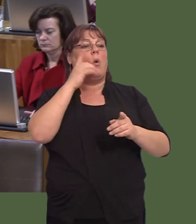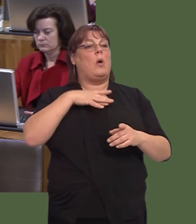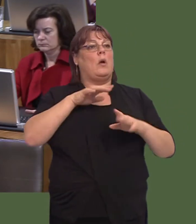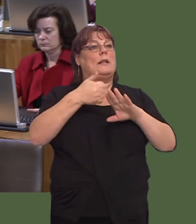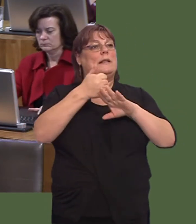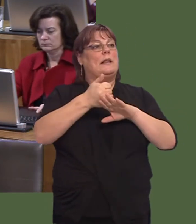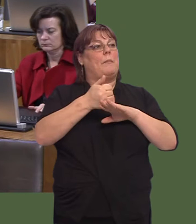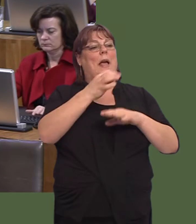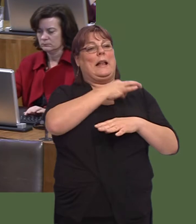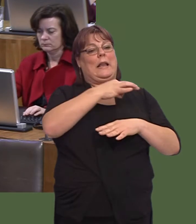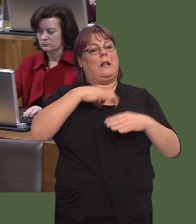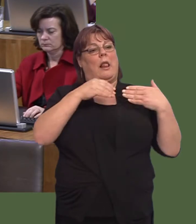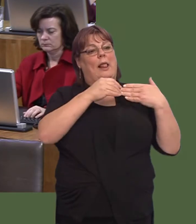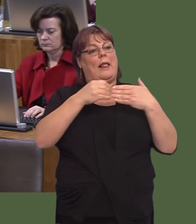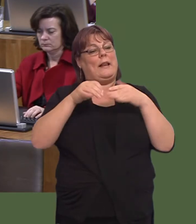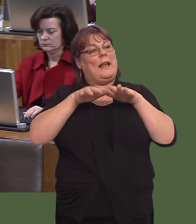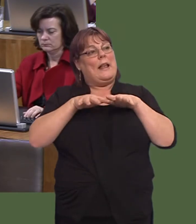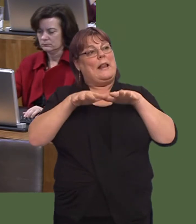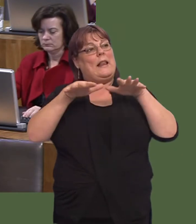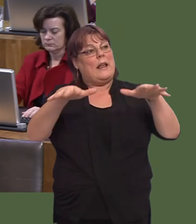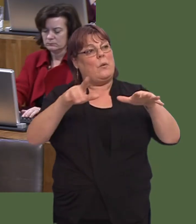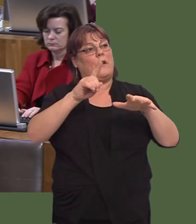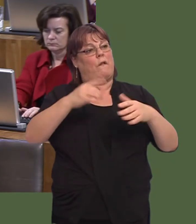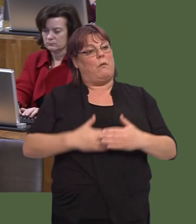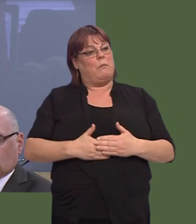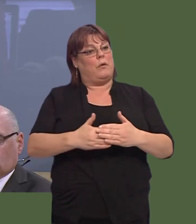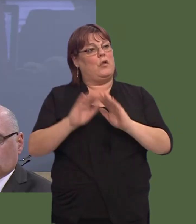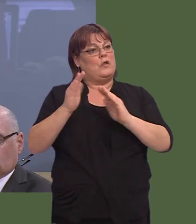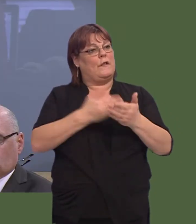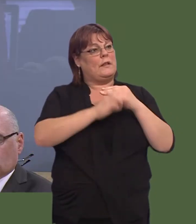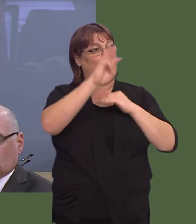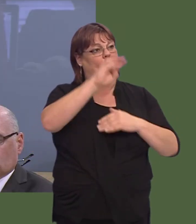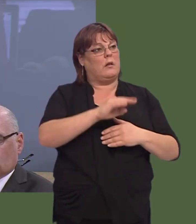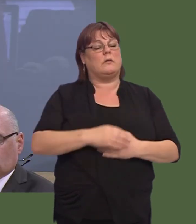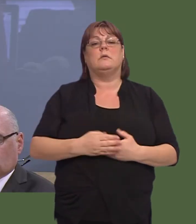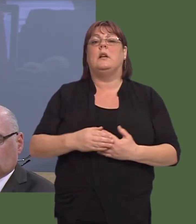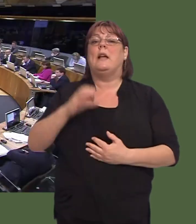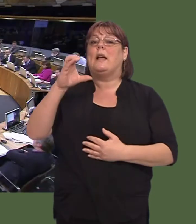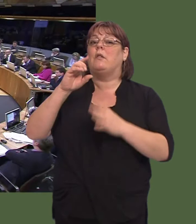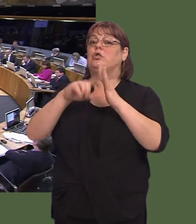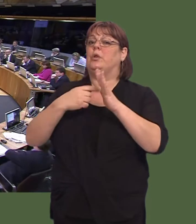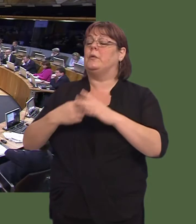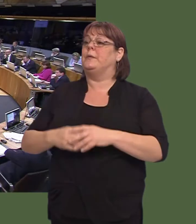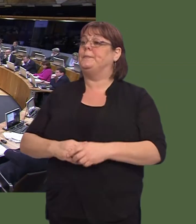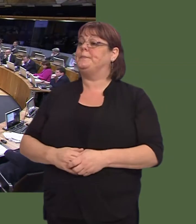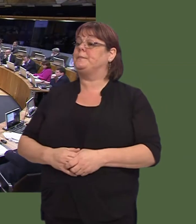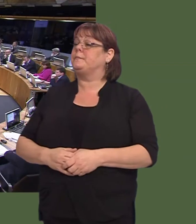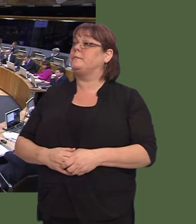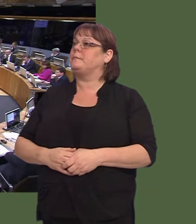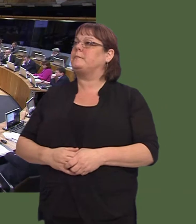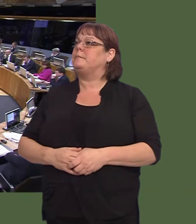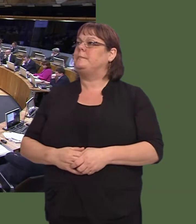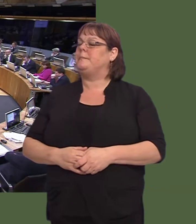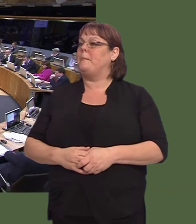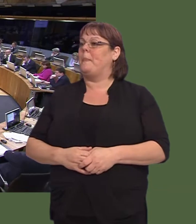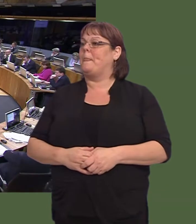clinical network to help drive forward improvements to perinatal mental health services in Wales. Caroline Jones. First Minister, like all